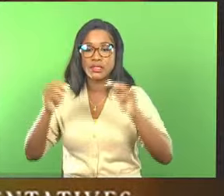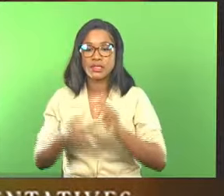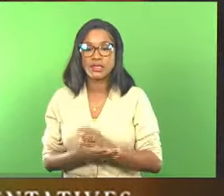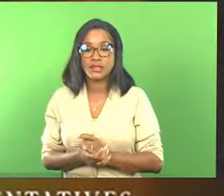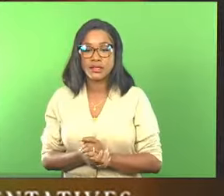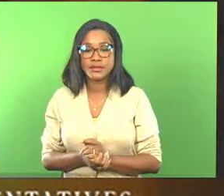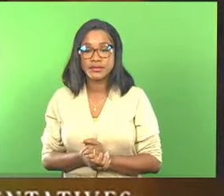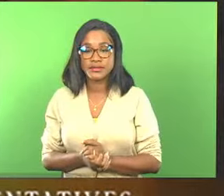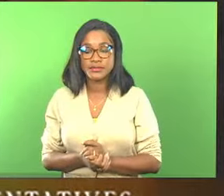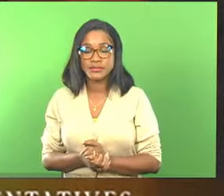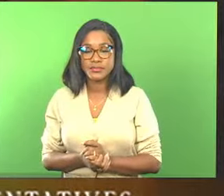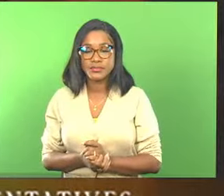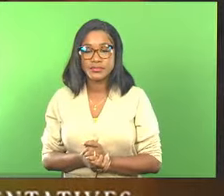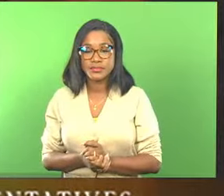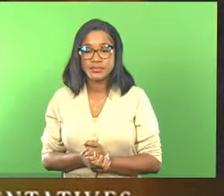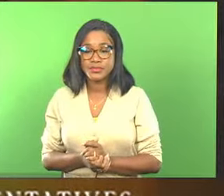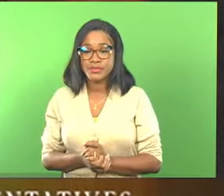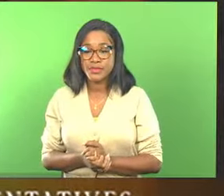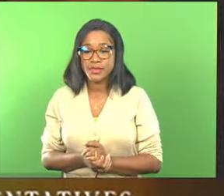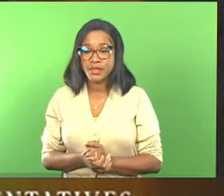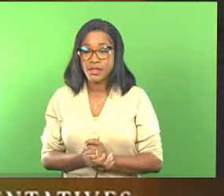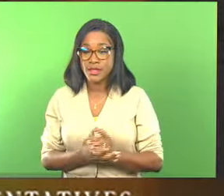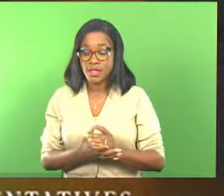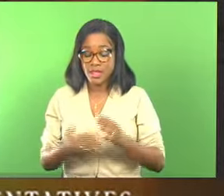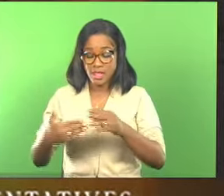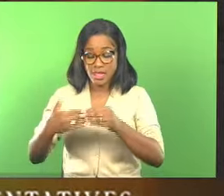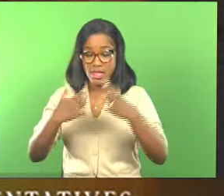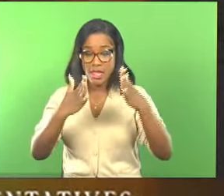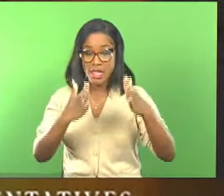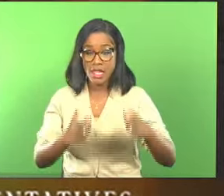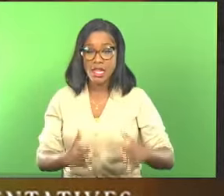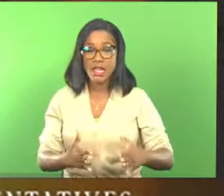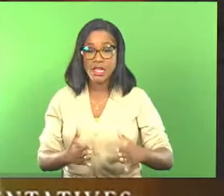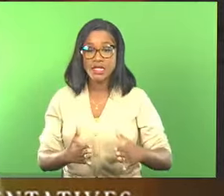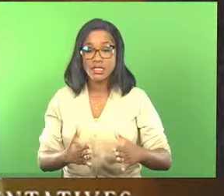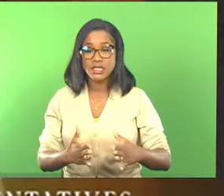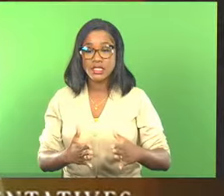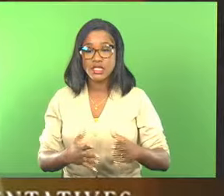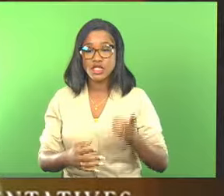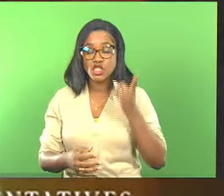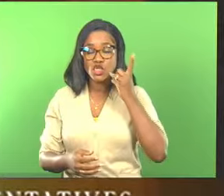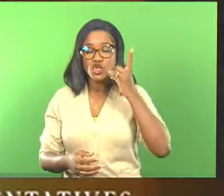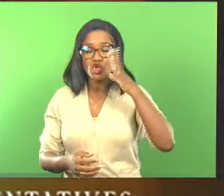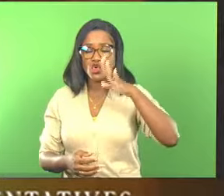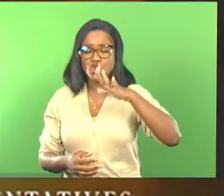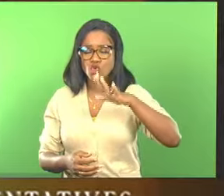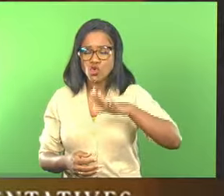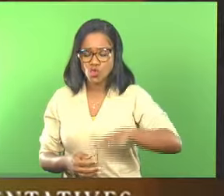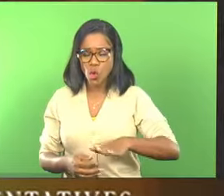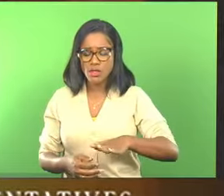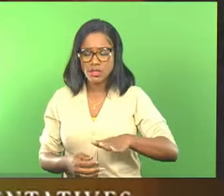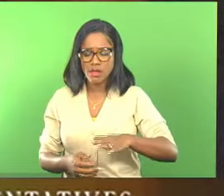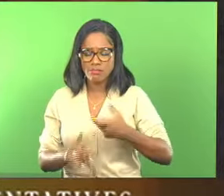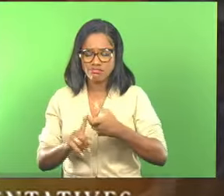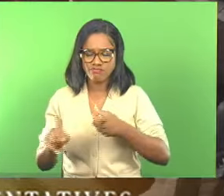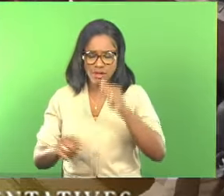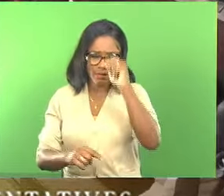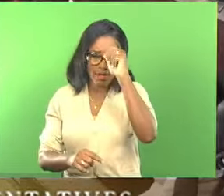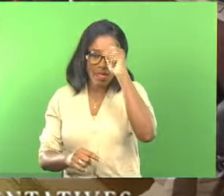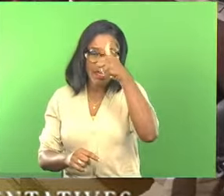They proudly call themselves daughter of the Indian diaspora.